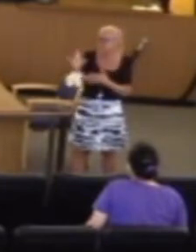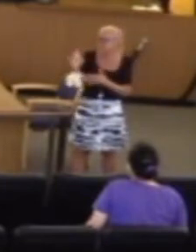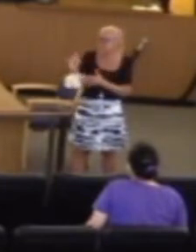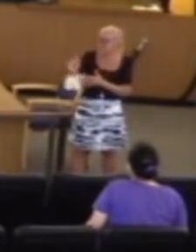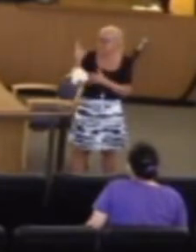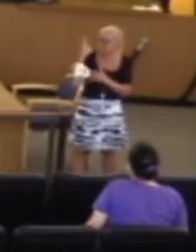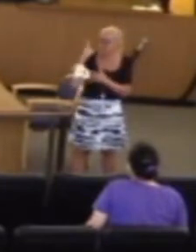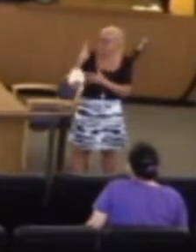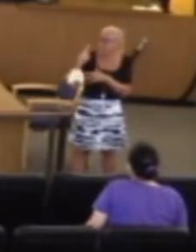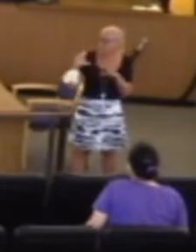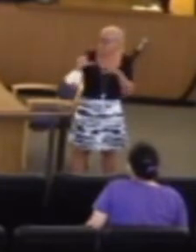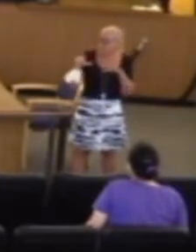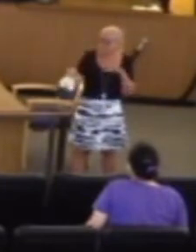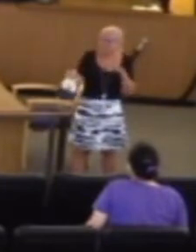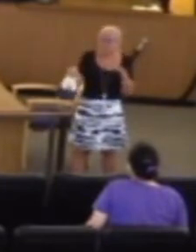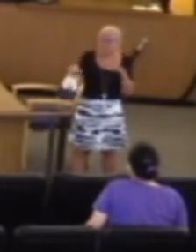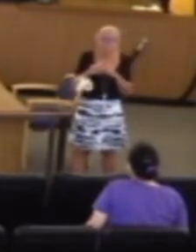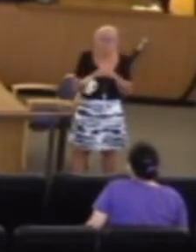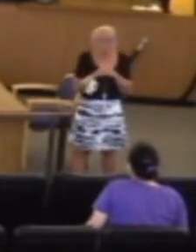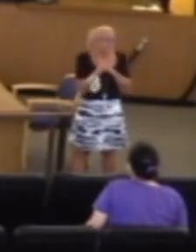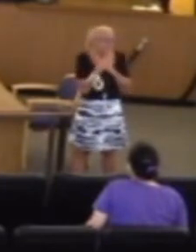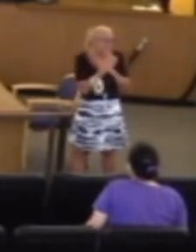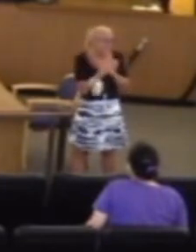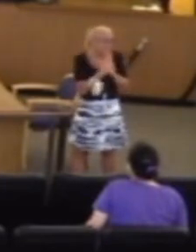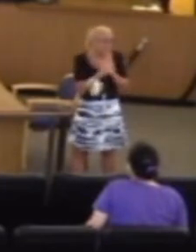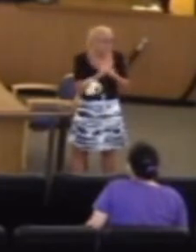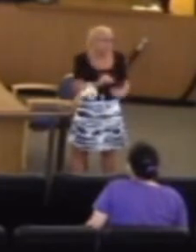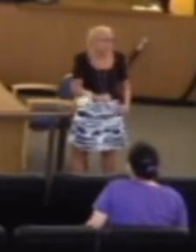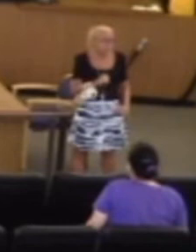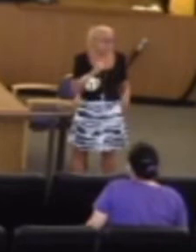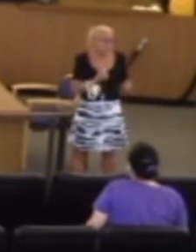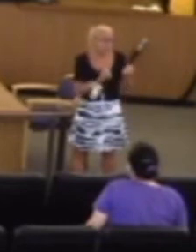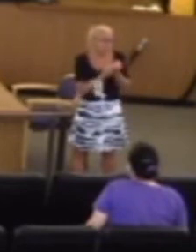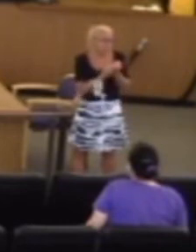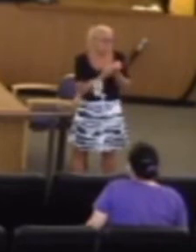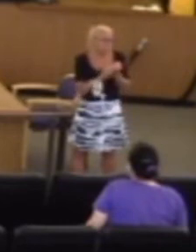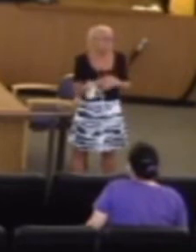this initiative forward. I think it's absolutely the right thing to do, and I'm proud to support it.